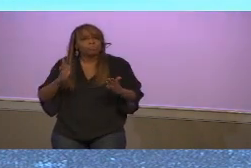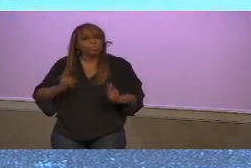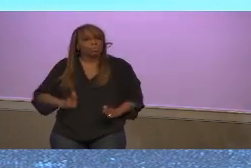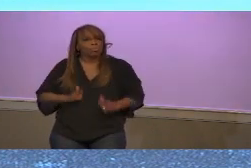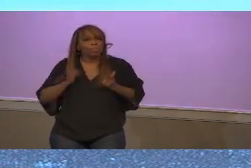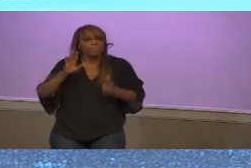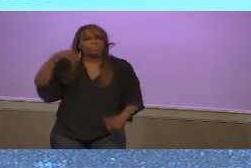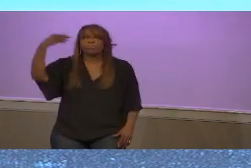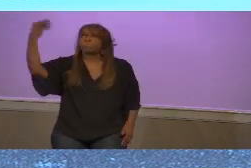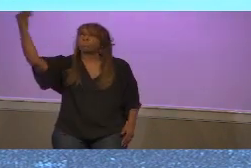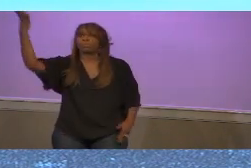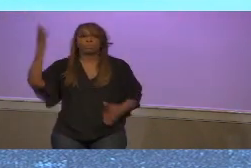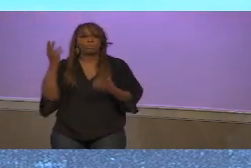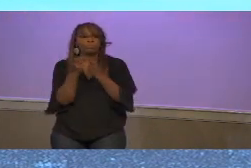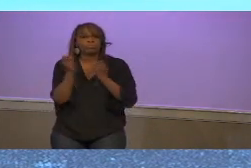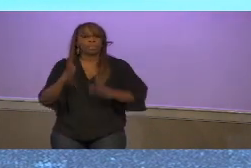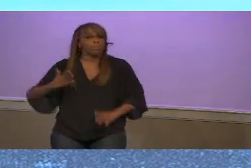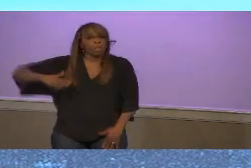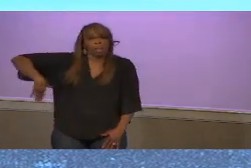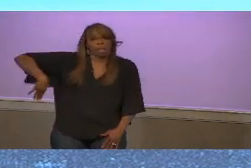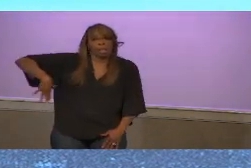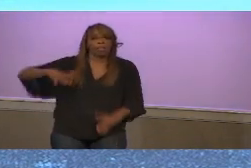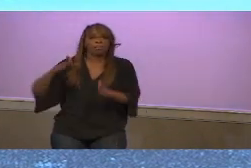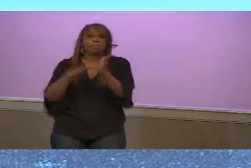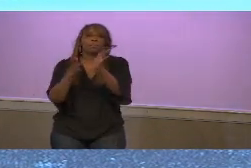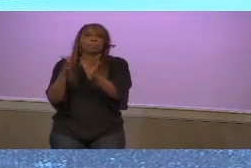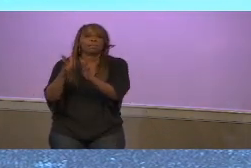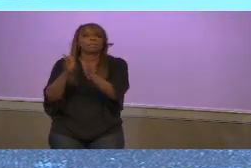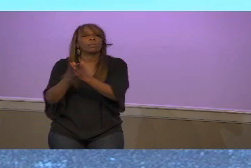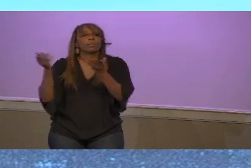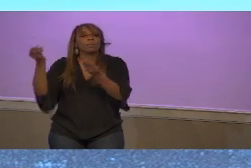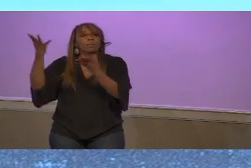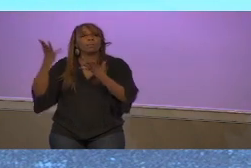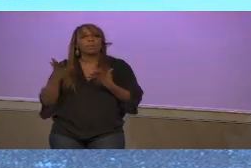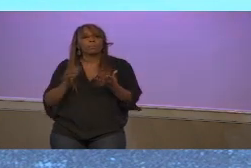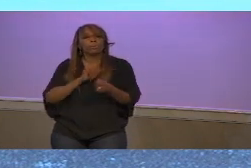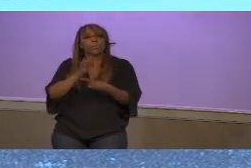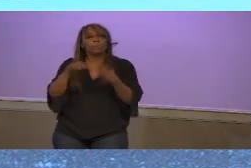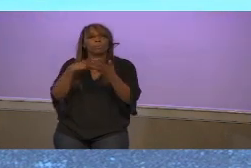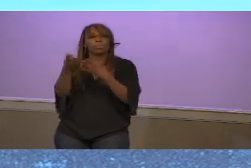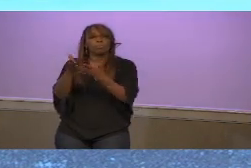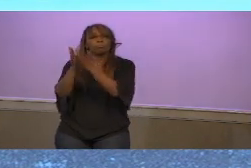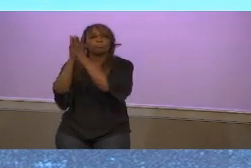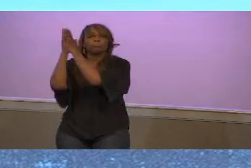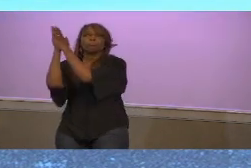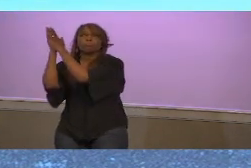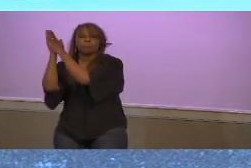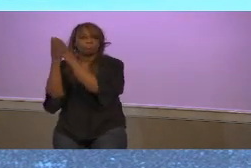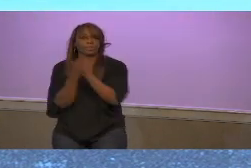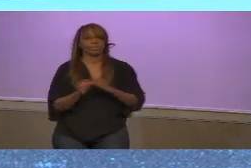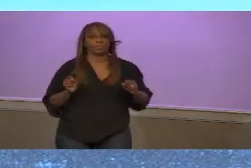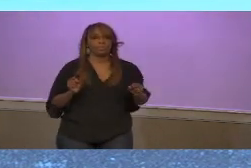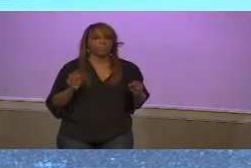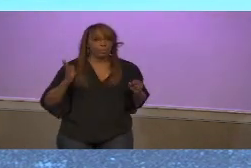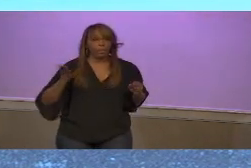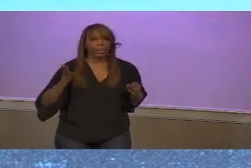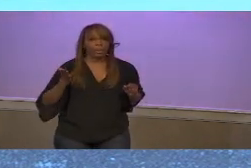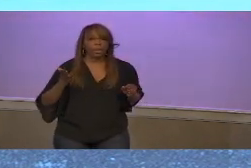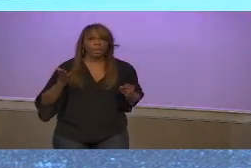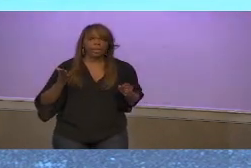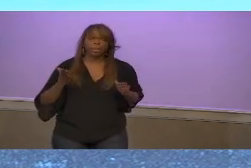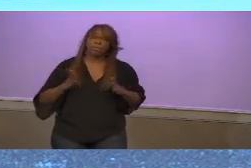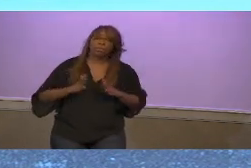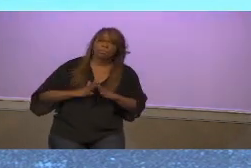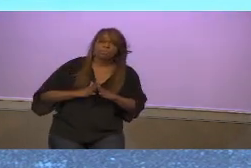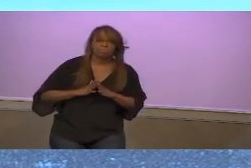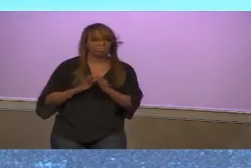to this Savior. You know, the Bible tells us that whosoever calls upon the name of the Lord shall be saved.